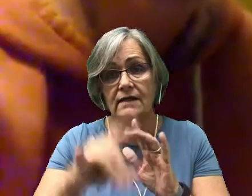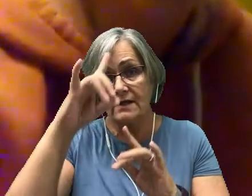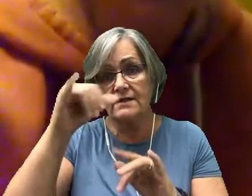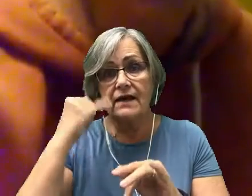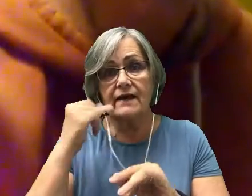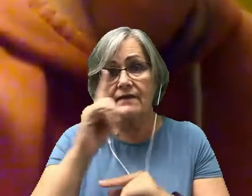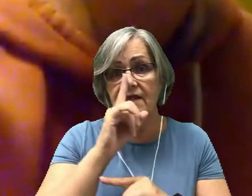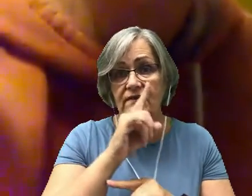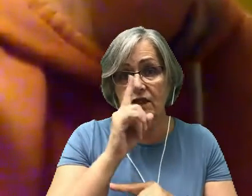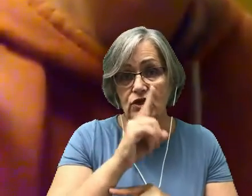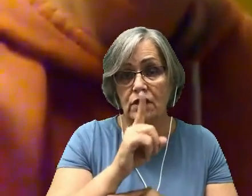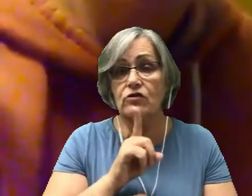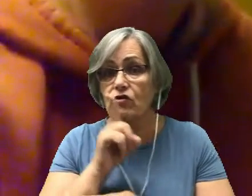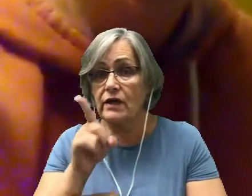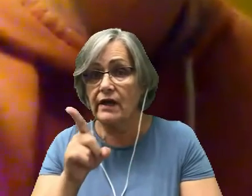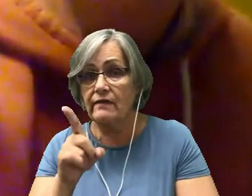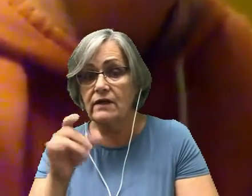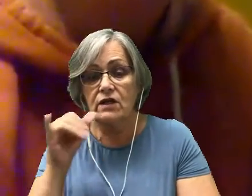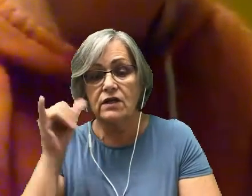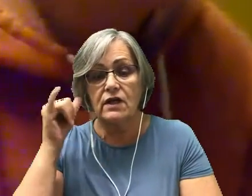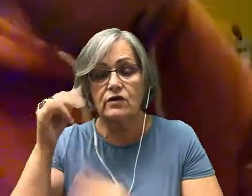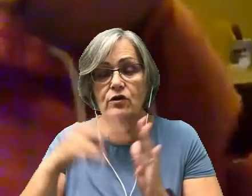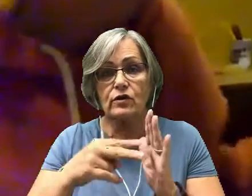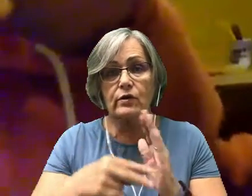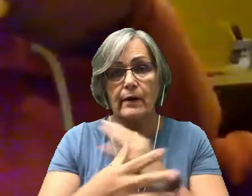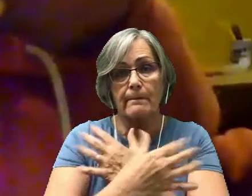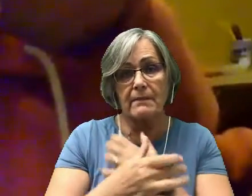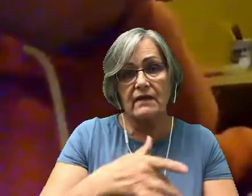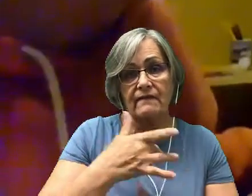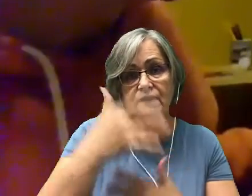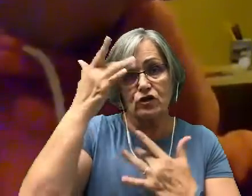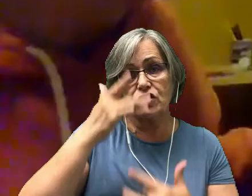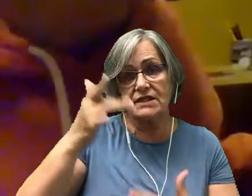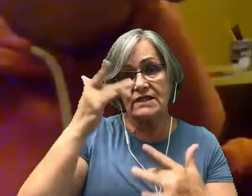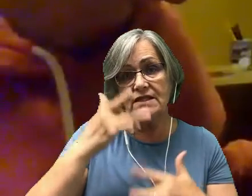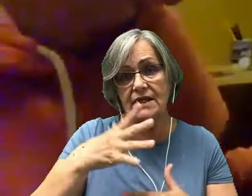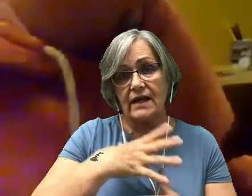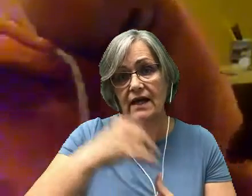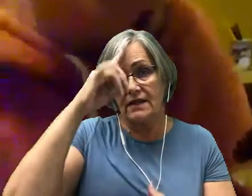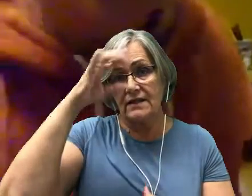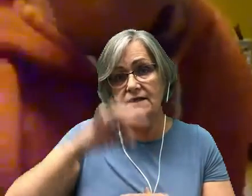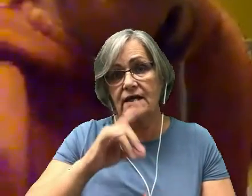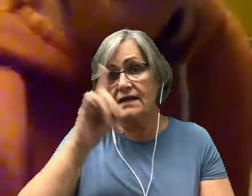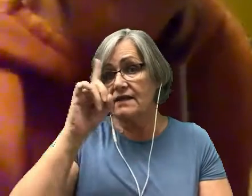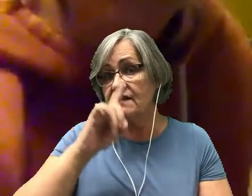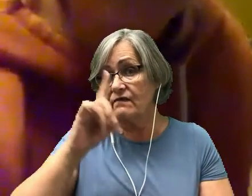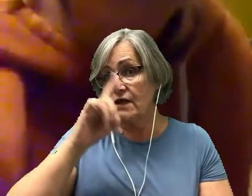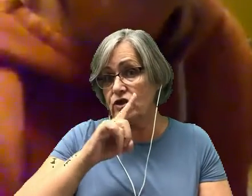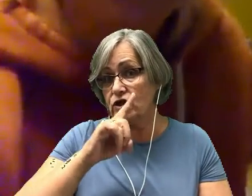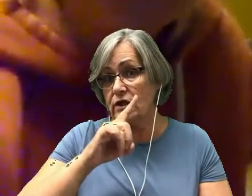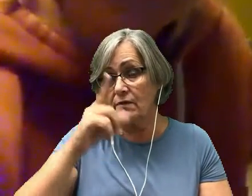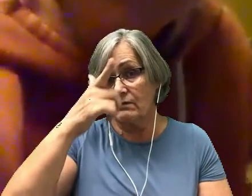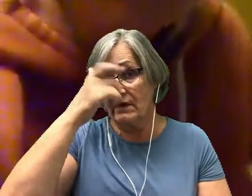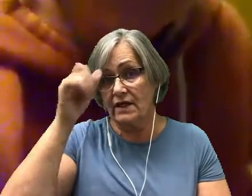you can decide if it's fiction or nonfiction. And so yesterday we read Bear Feels Sick and we decided that